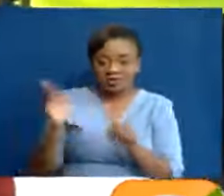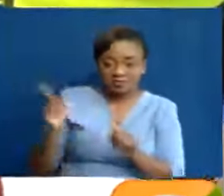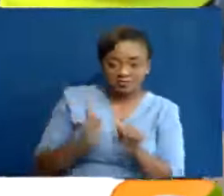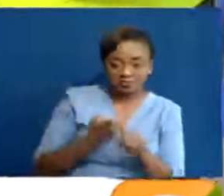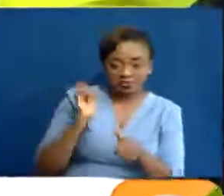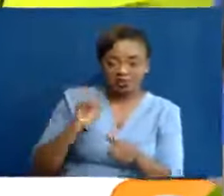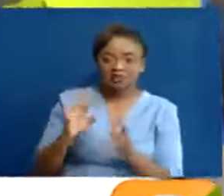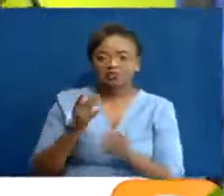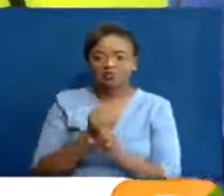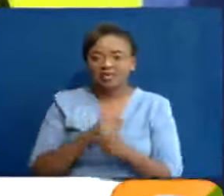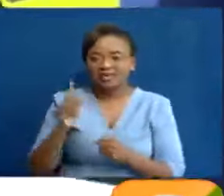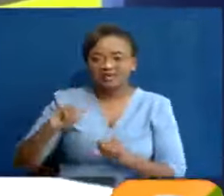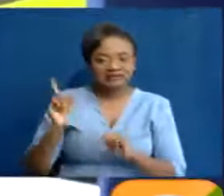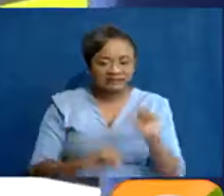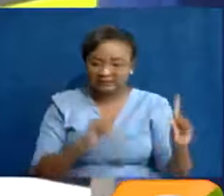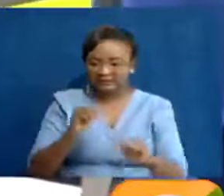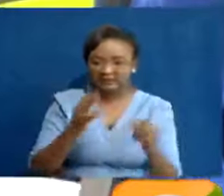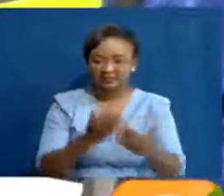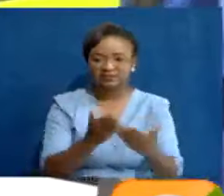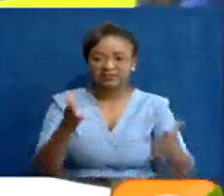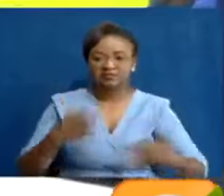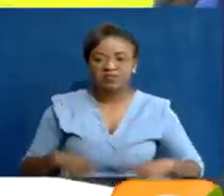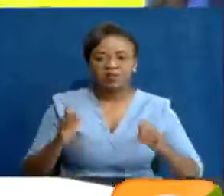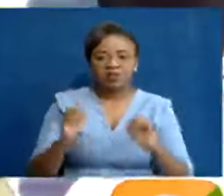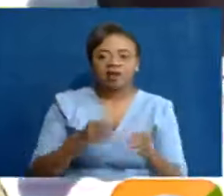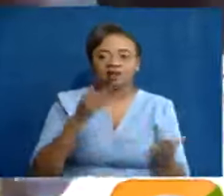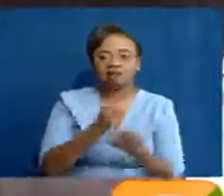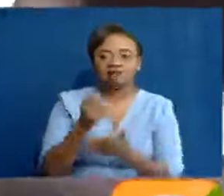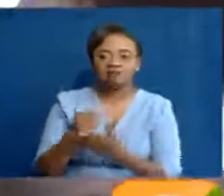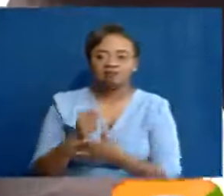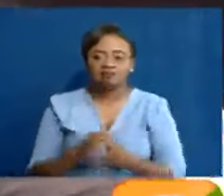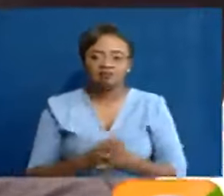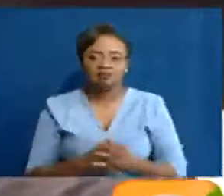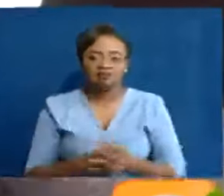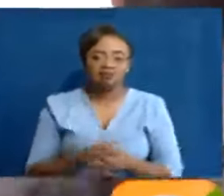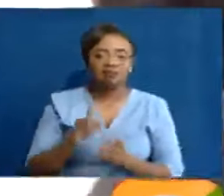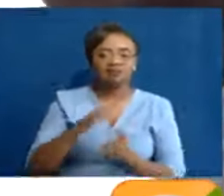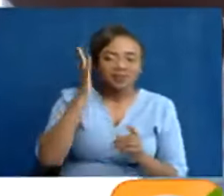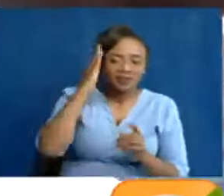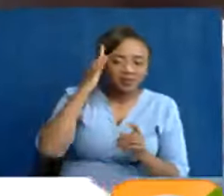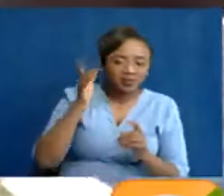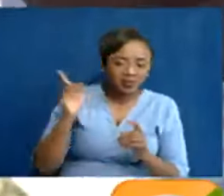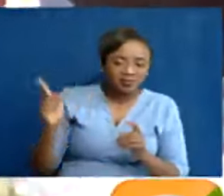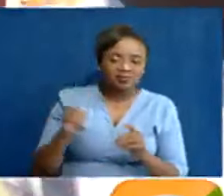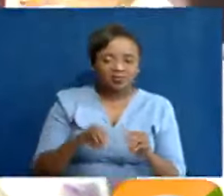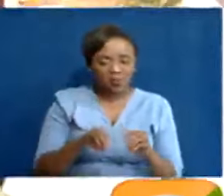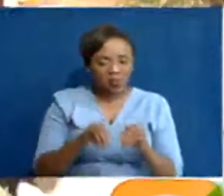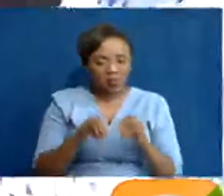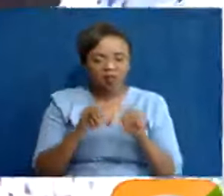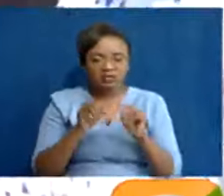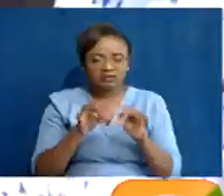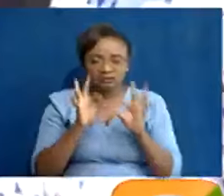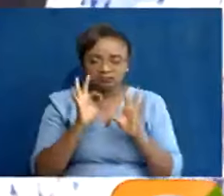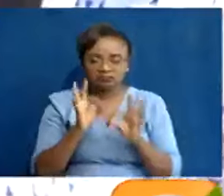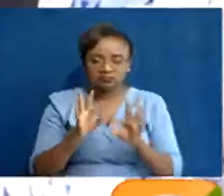man across the vast Kisii region, lauding the quality of Pepsi products in the market. Now, the event was